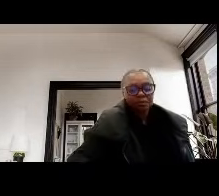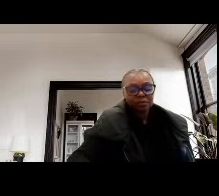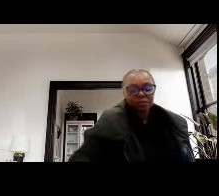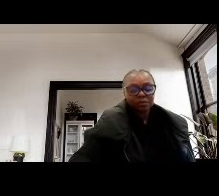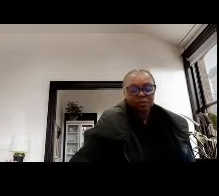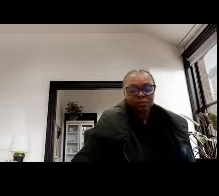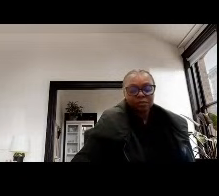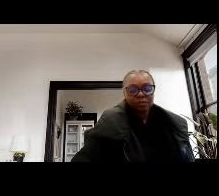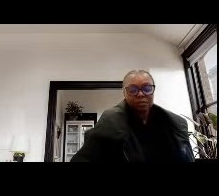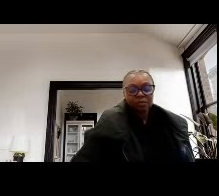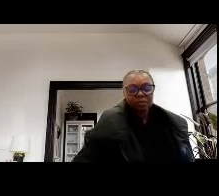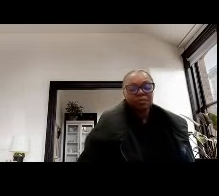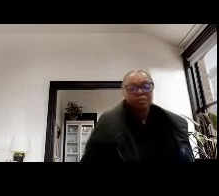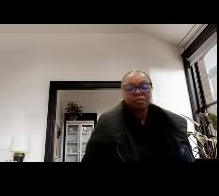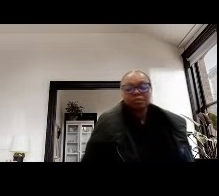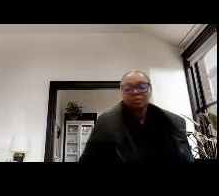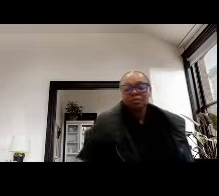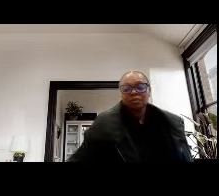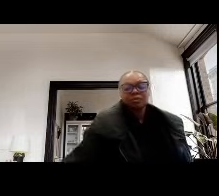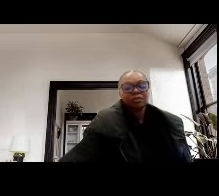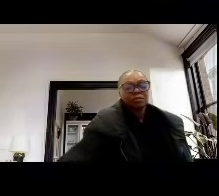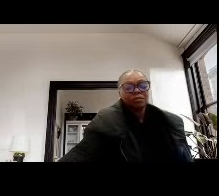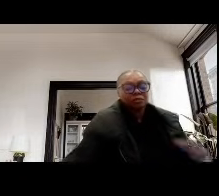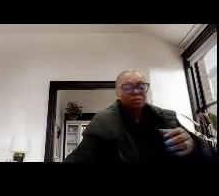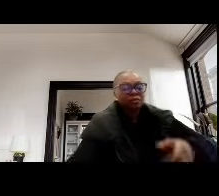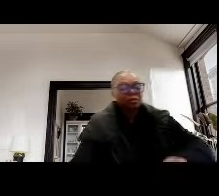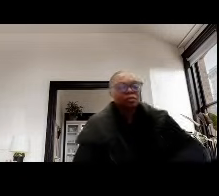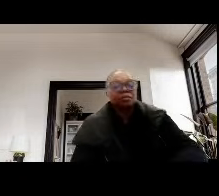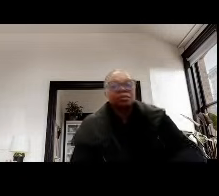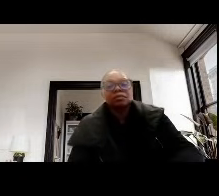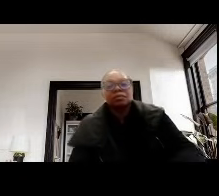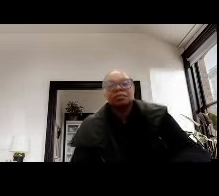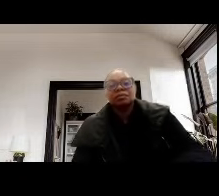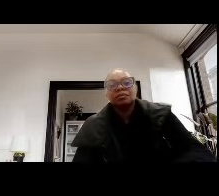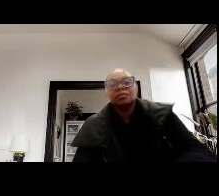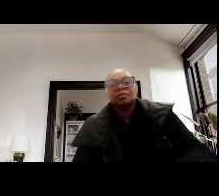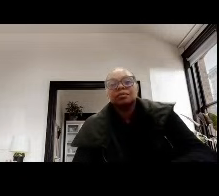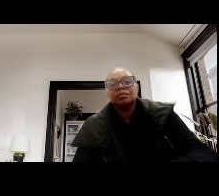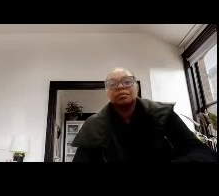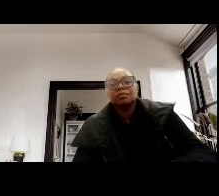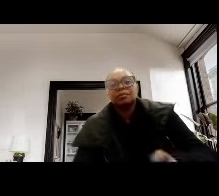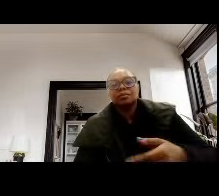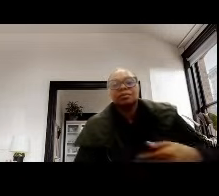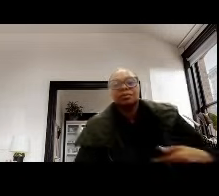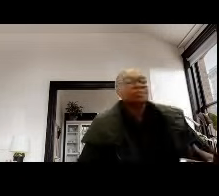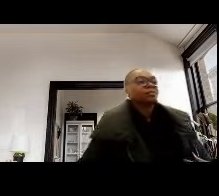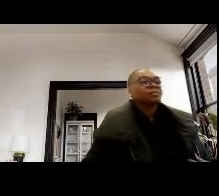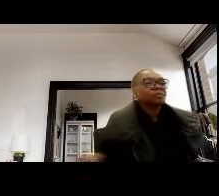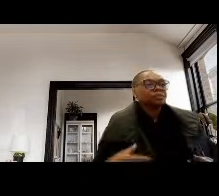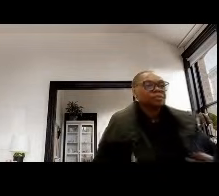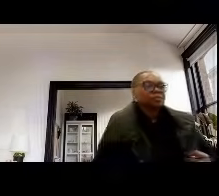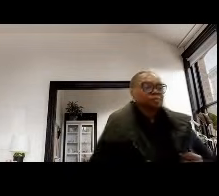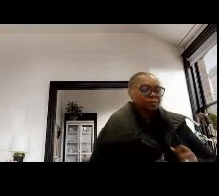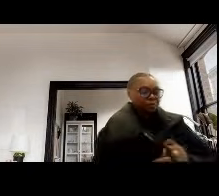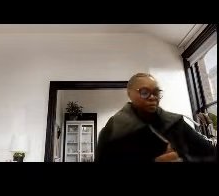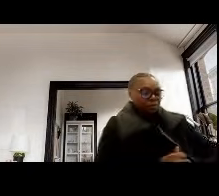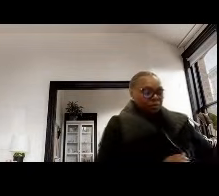And thereafter, we would have opening remarks by the Principal Secretary, Minister of Gender, Youth and Social